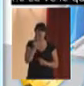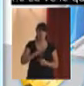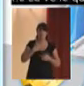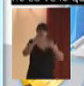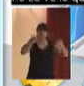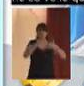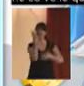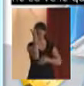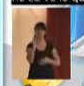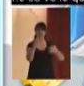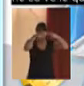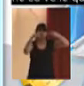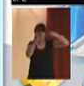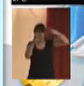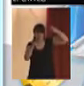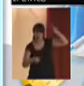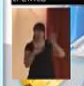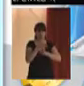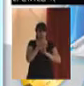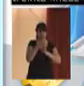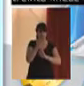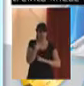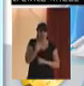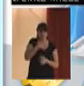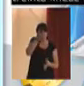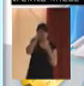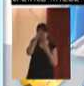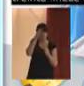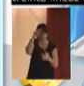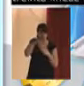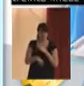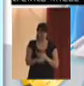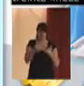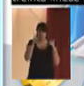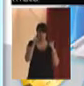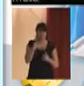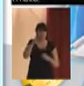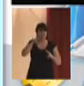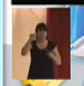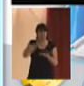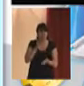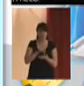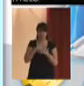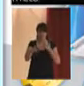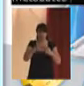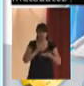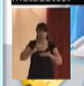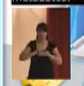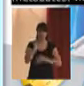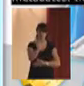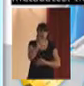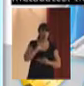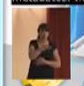are 30 characters where we have different metadata, intrinsic and extrinsic information. Information about the date,